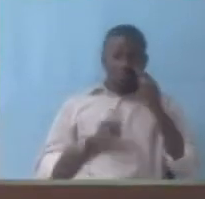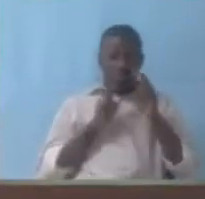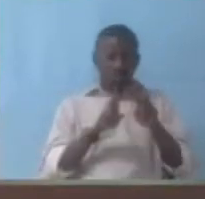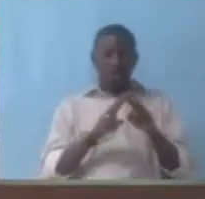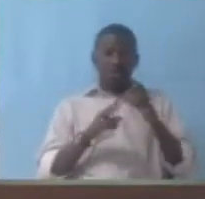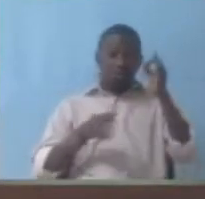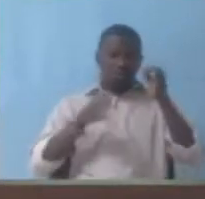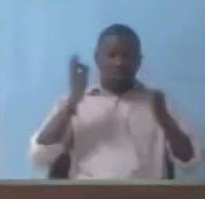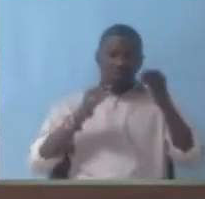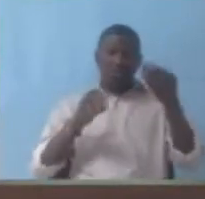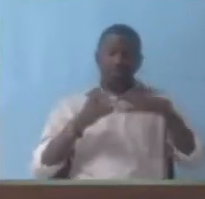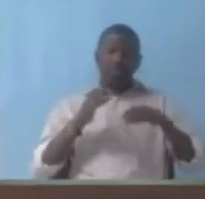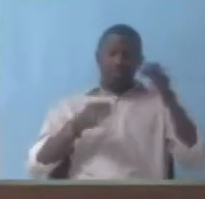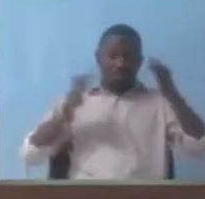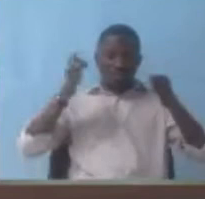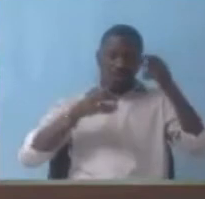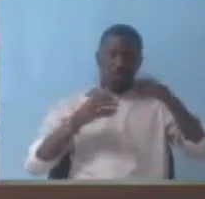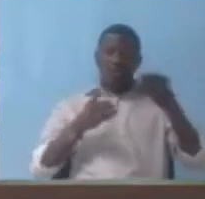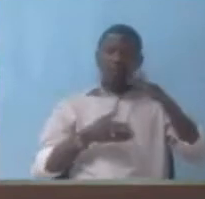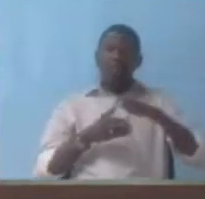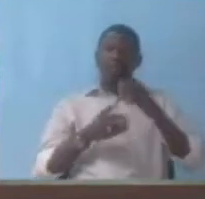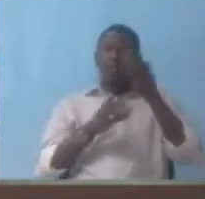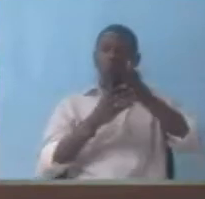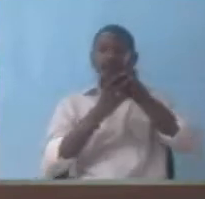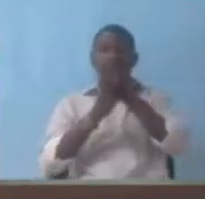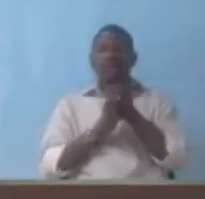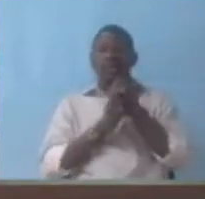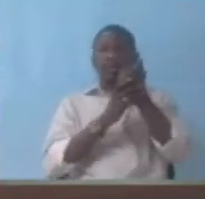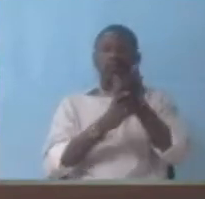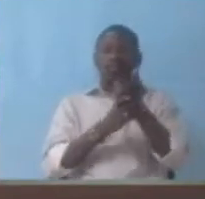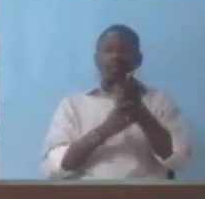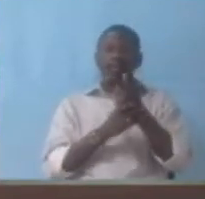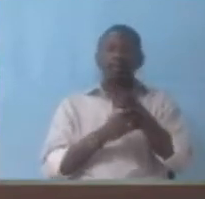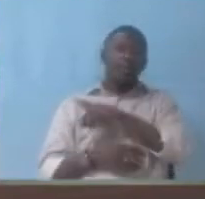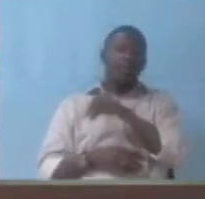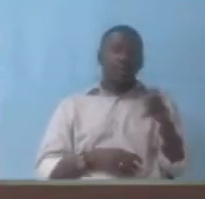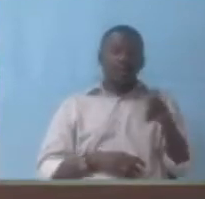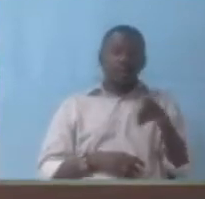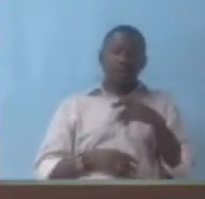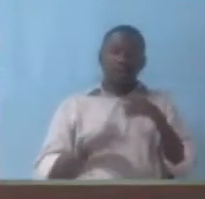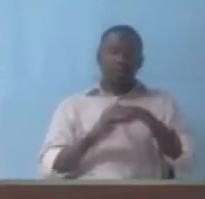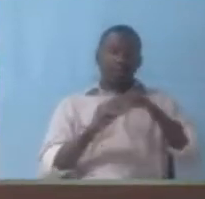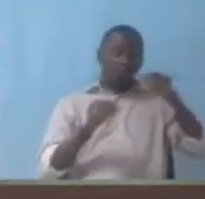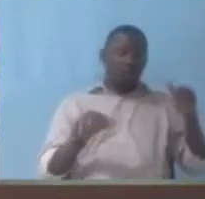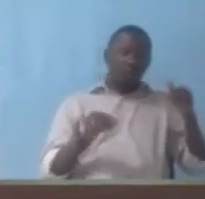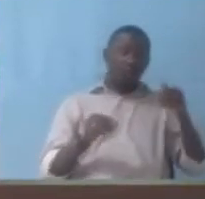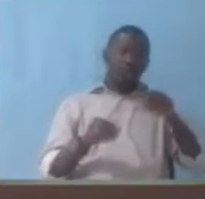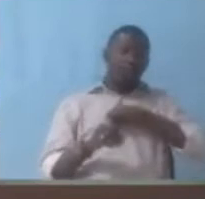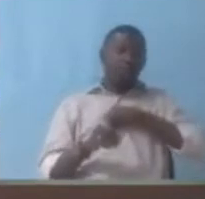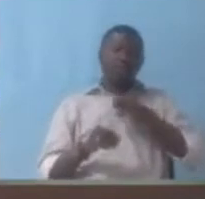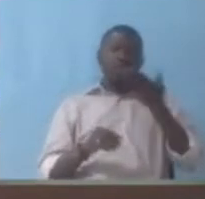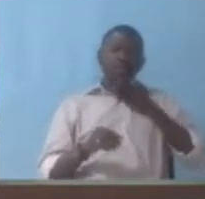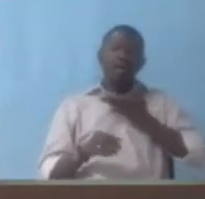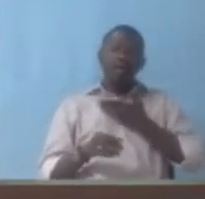from 1997, they have excluded themselves from having the jurisdiction to determine the